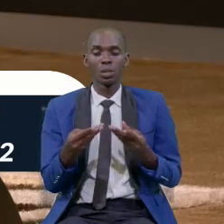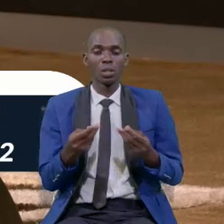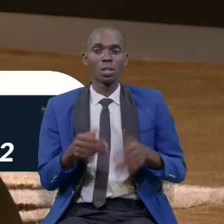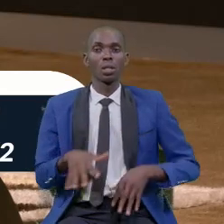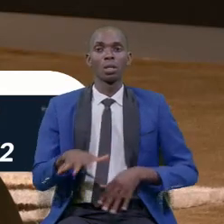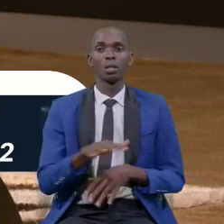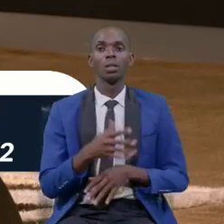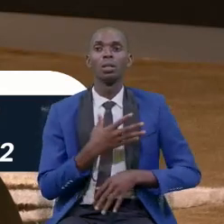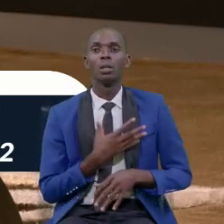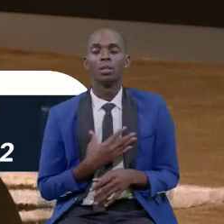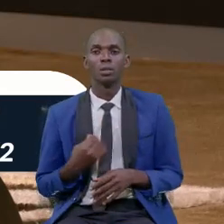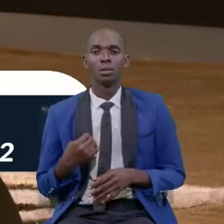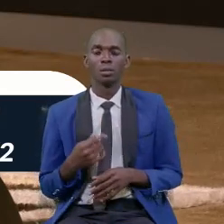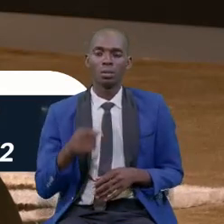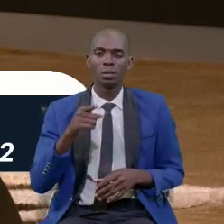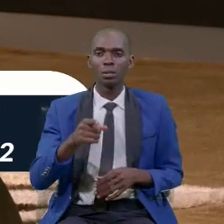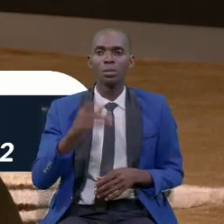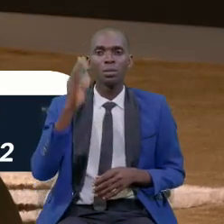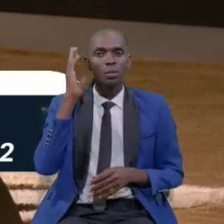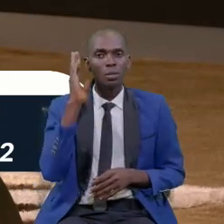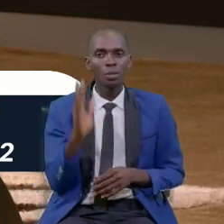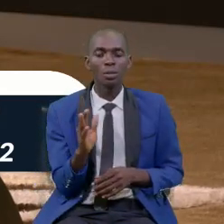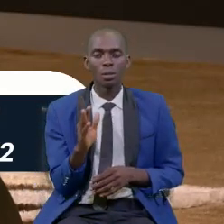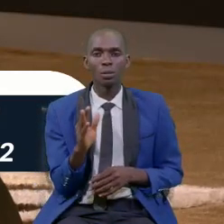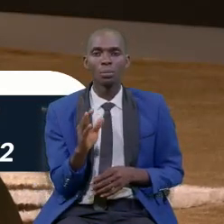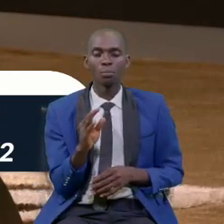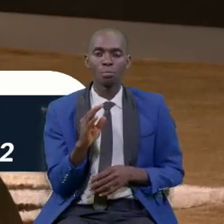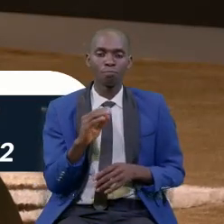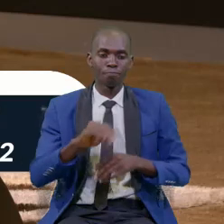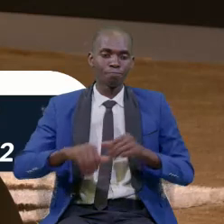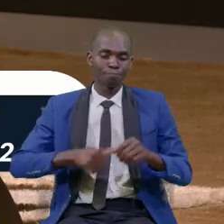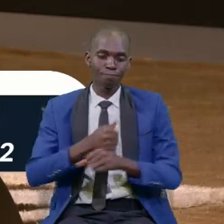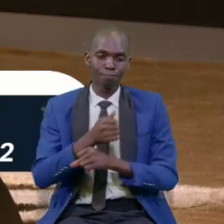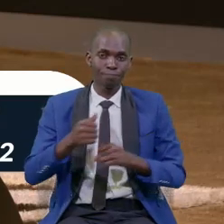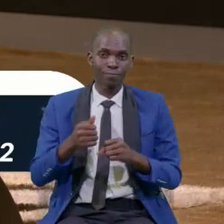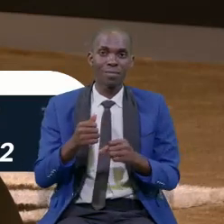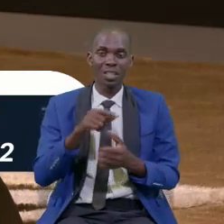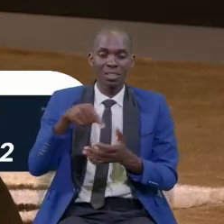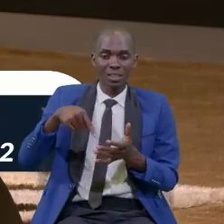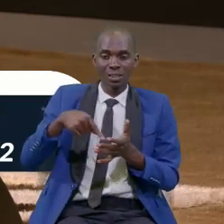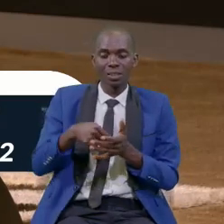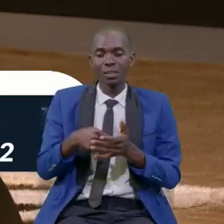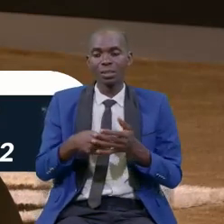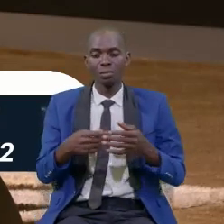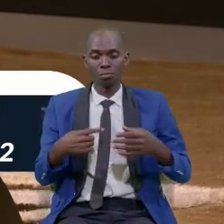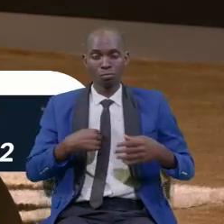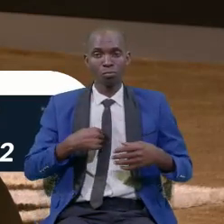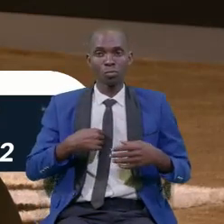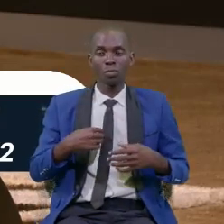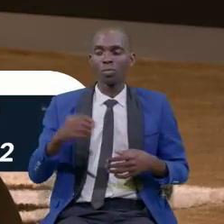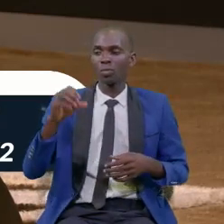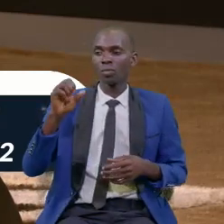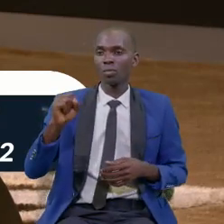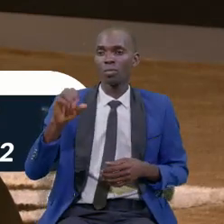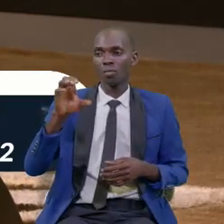and thou shalt bind this line of scarlet." Now scarlet